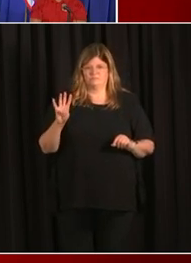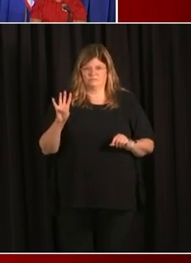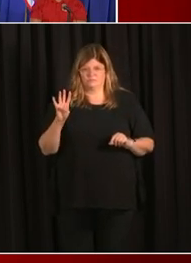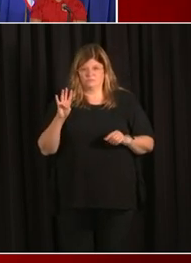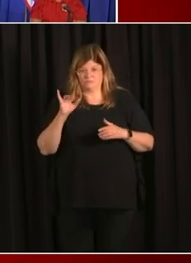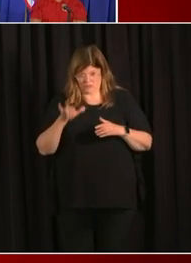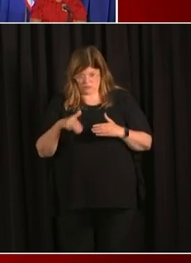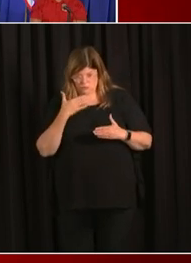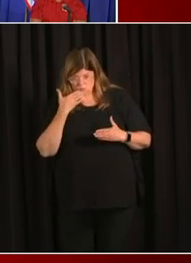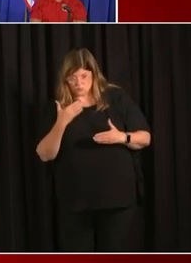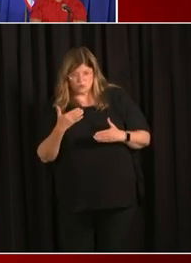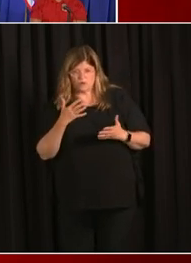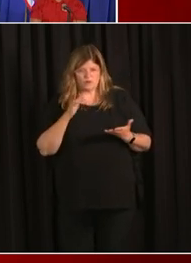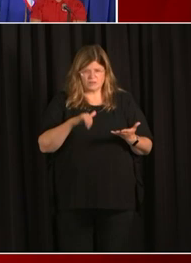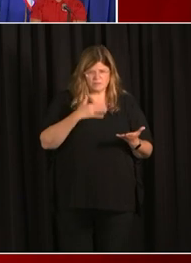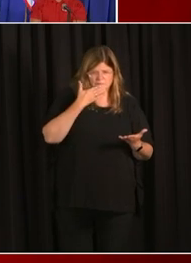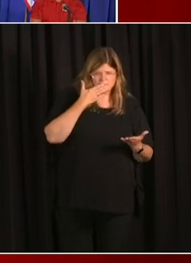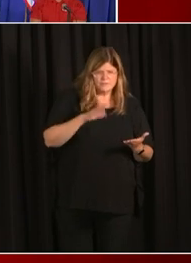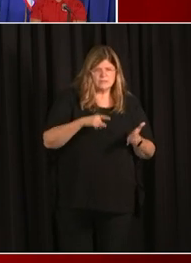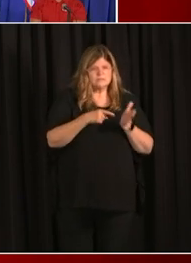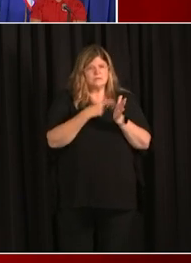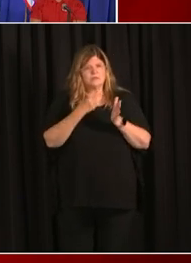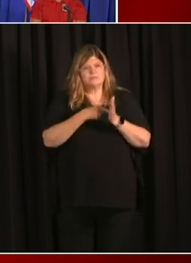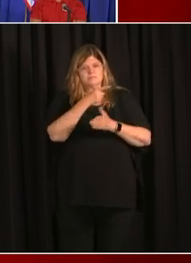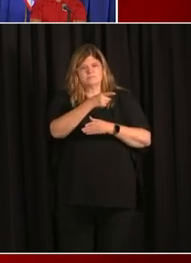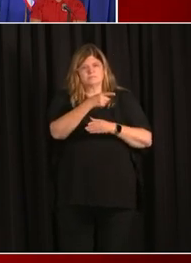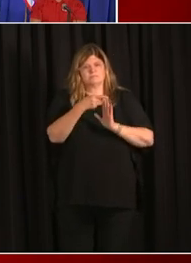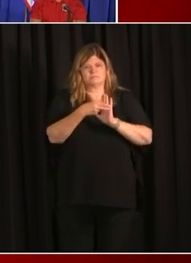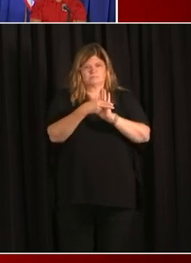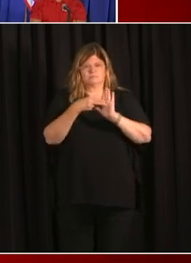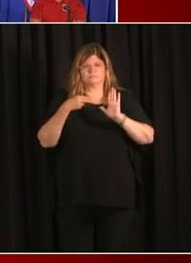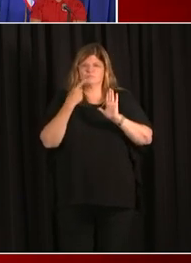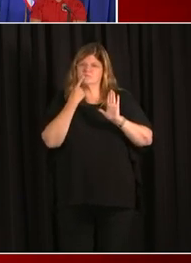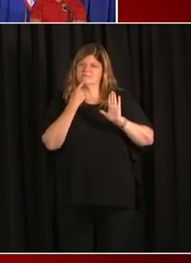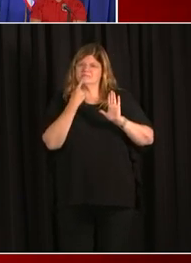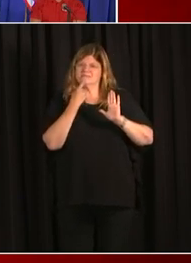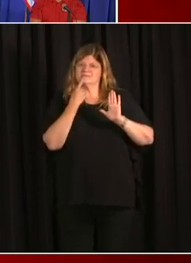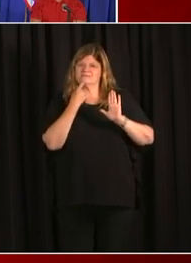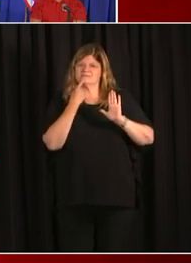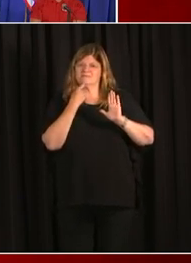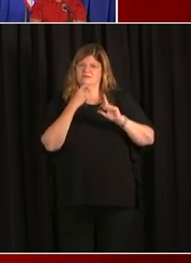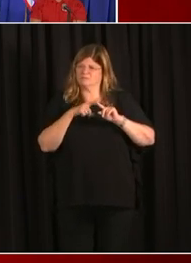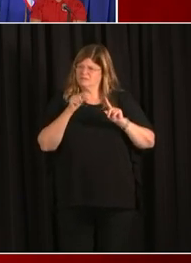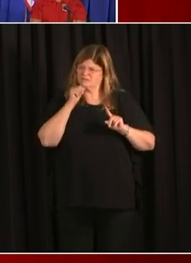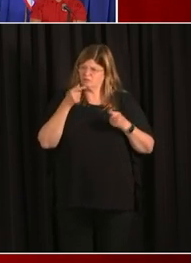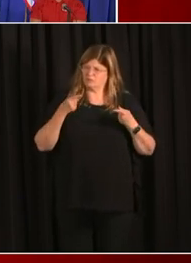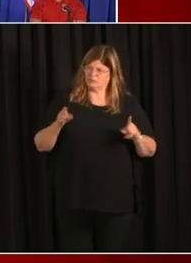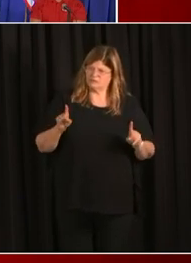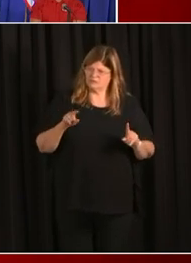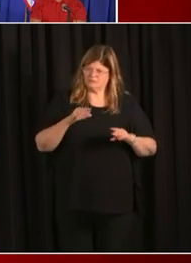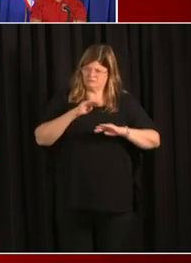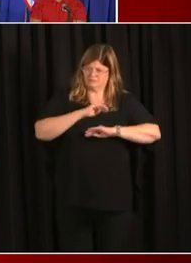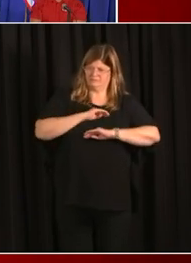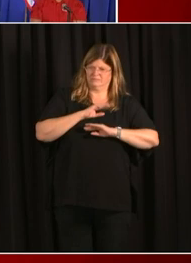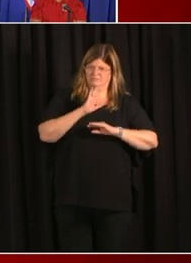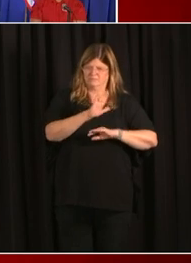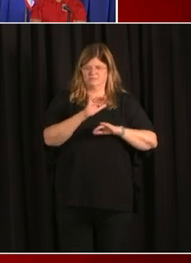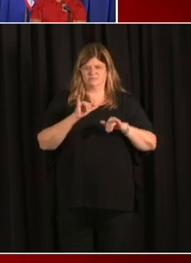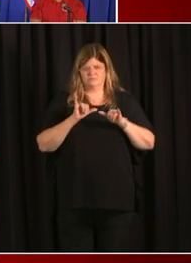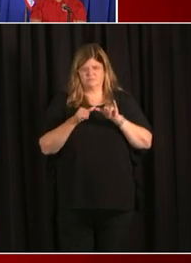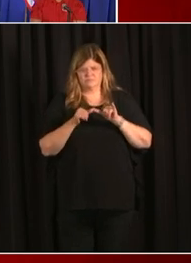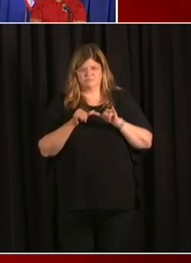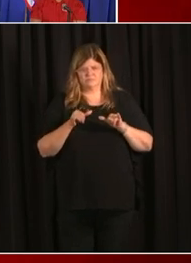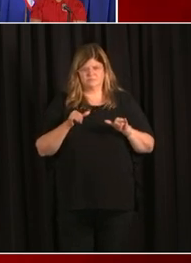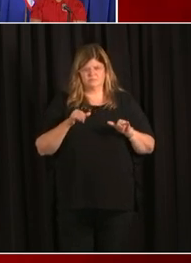good or is that bad? And sometimes you highlight them in red when you're not achieving your metrics. I'm wondering if you're going to do that.